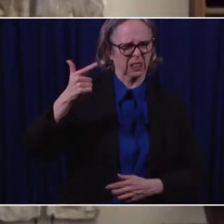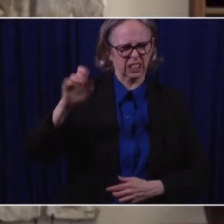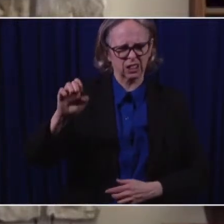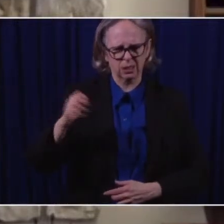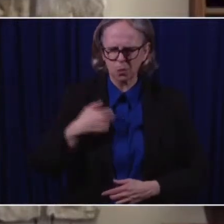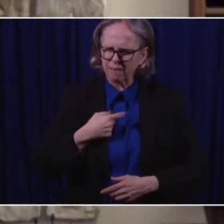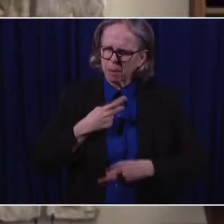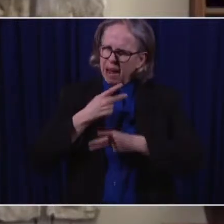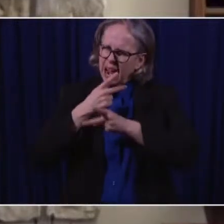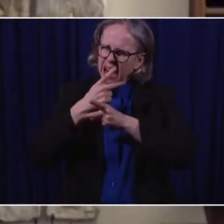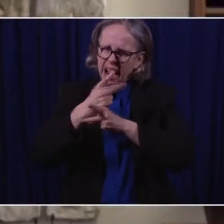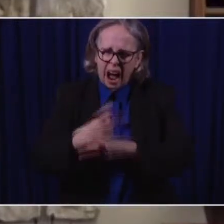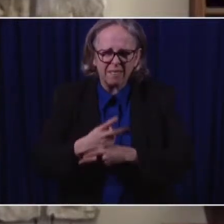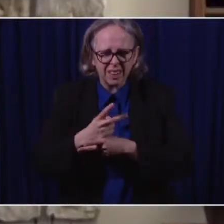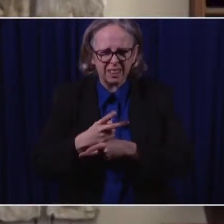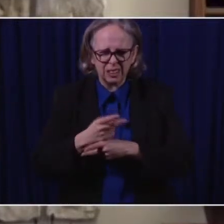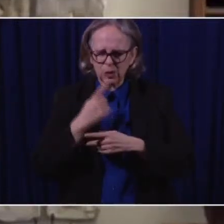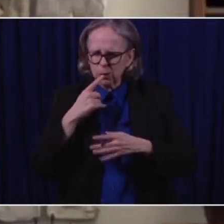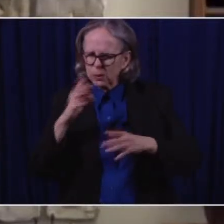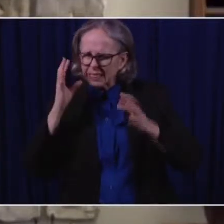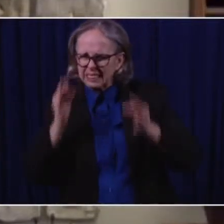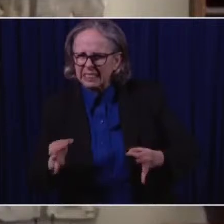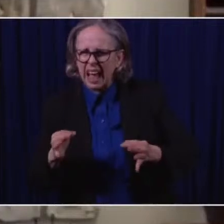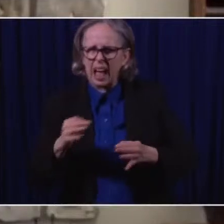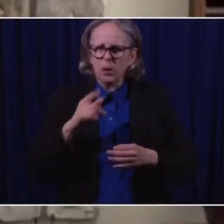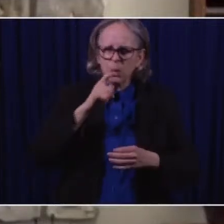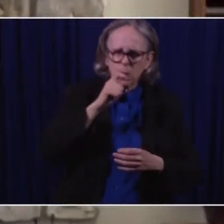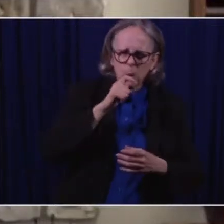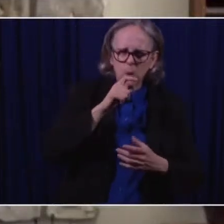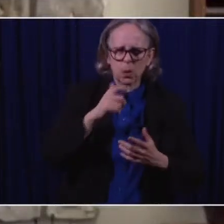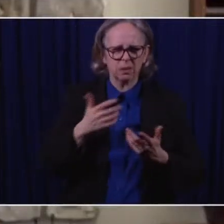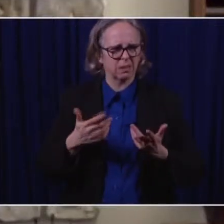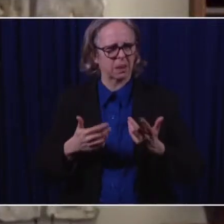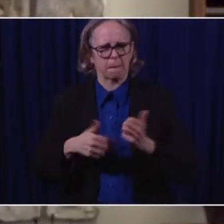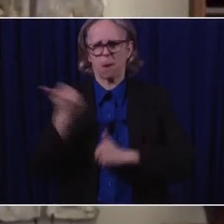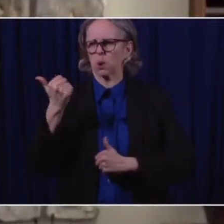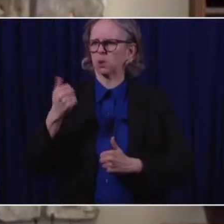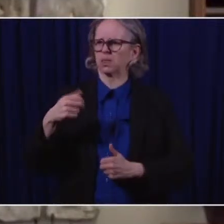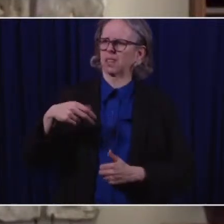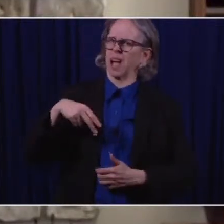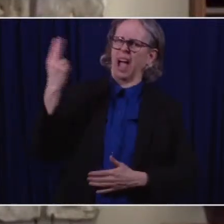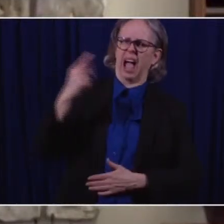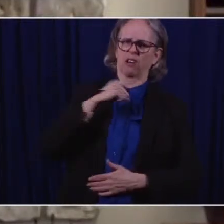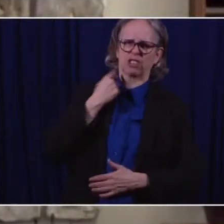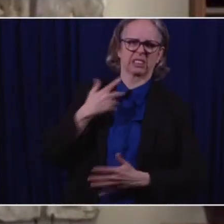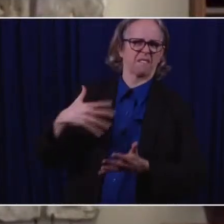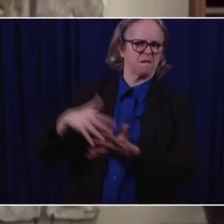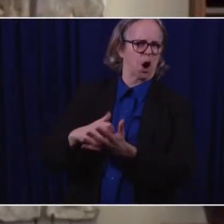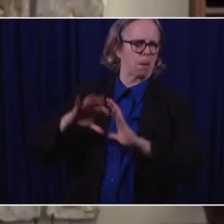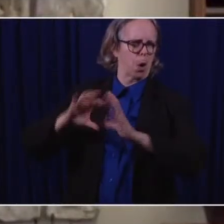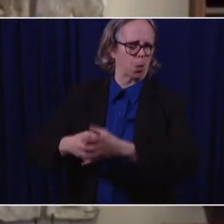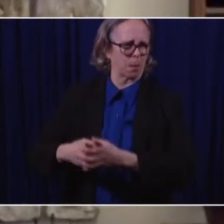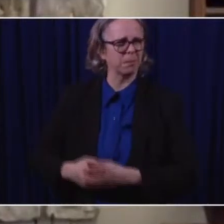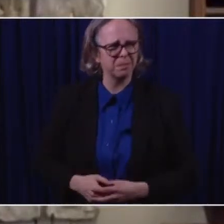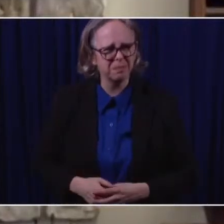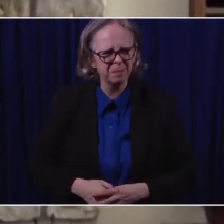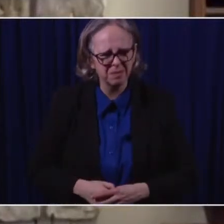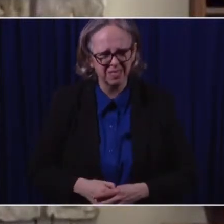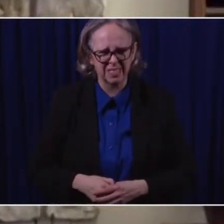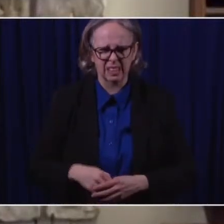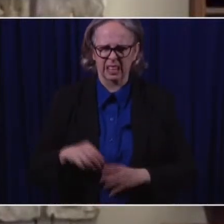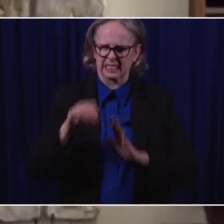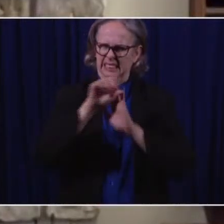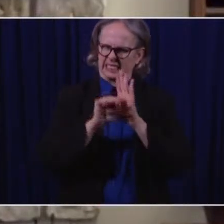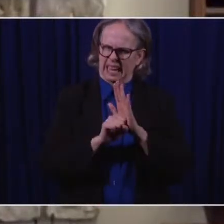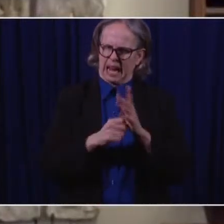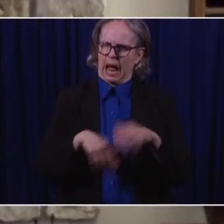most vulnerable individuals and try to do it in a fair and equitable way. And that is our responsibility. And it doesn't